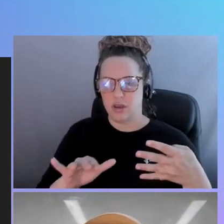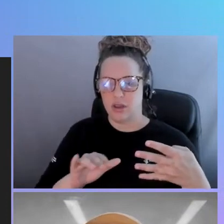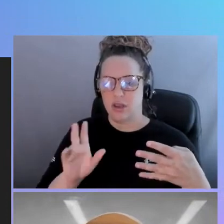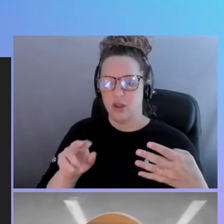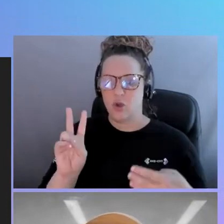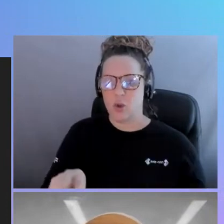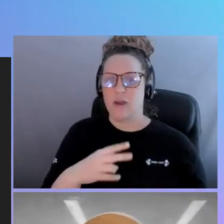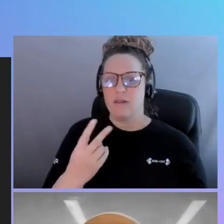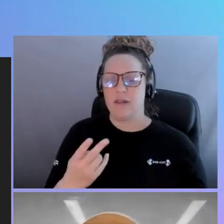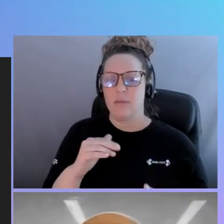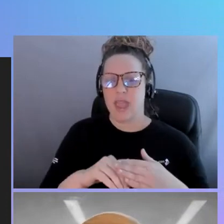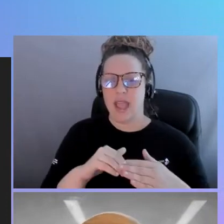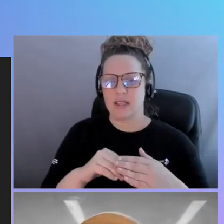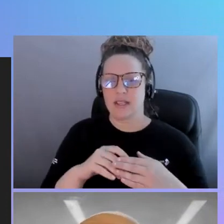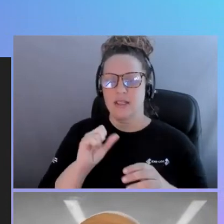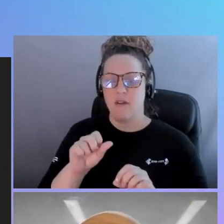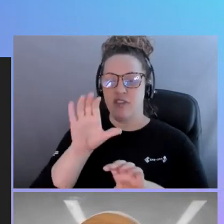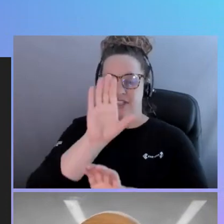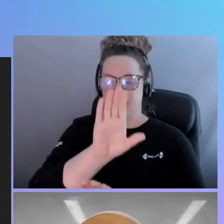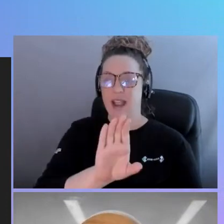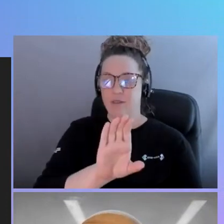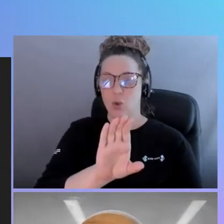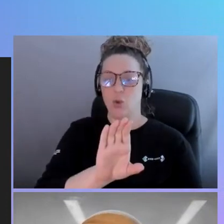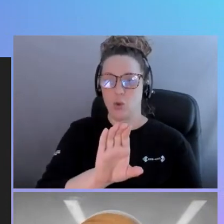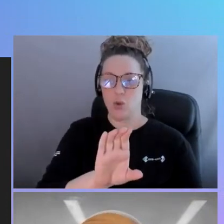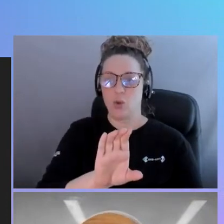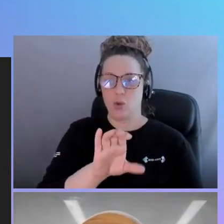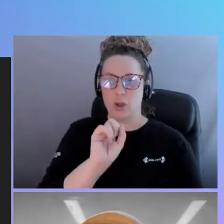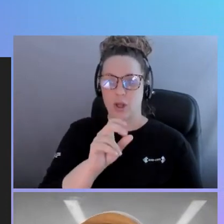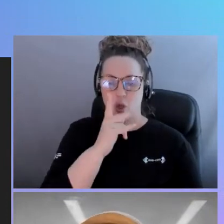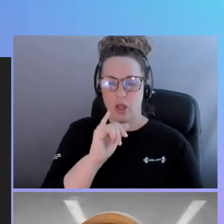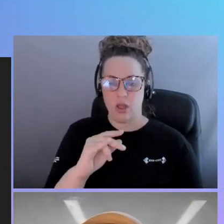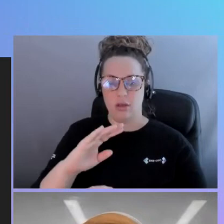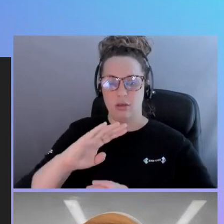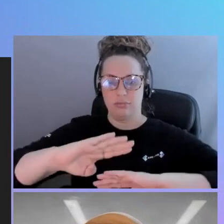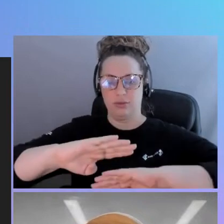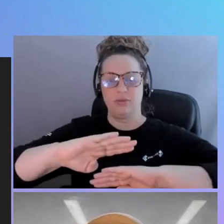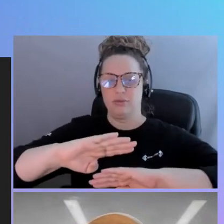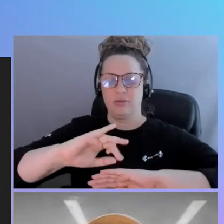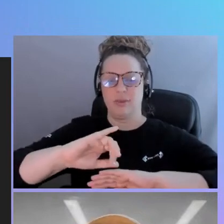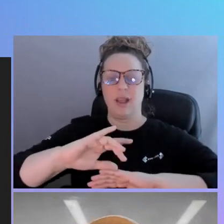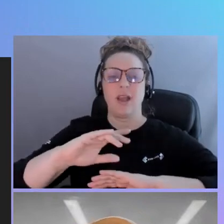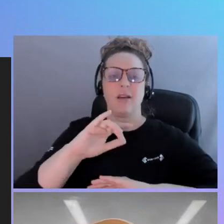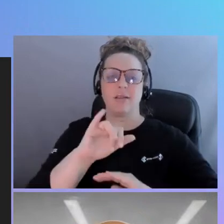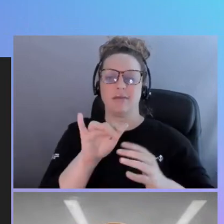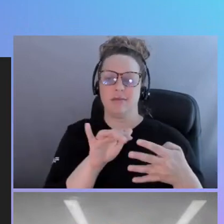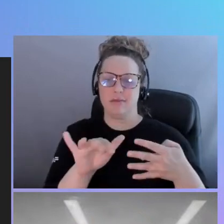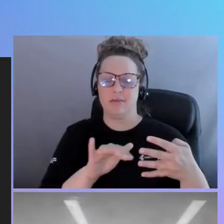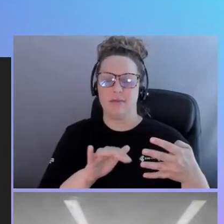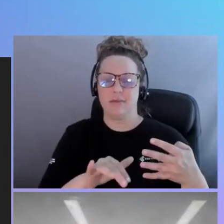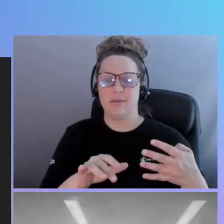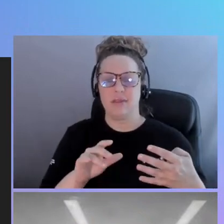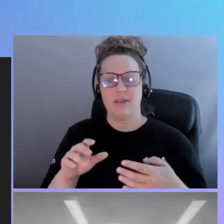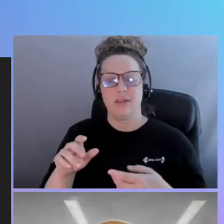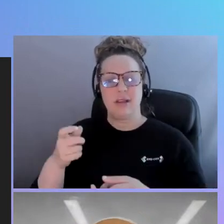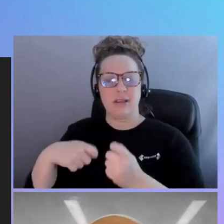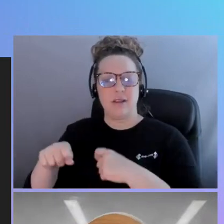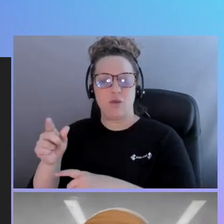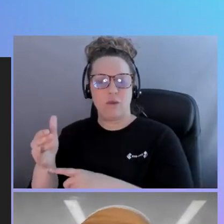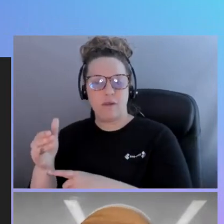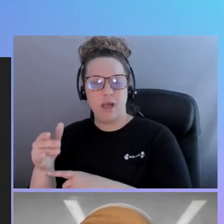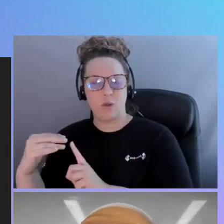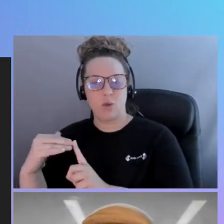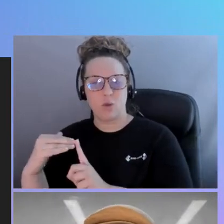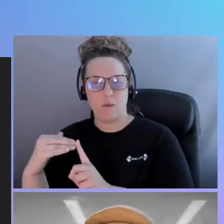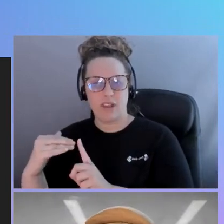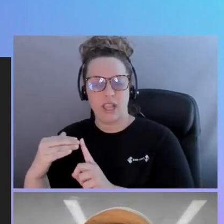stack views. You can do a very similar thing in SwiftUI. Instead of those flags and notifications, you have